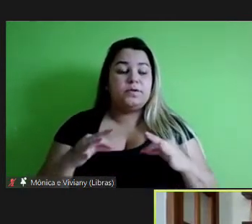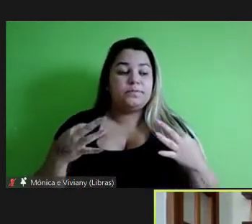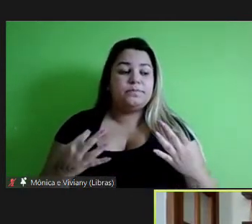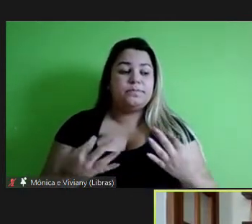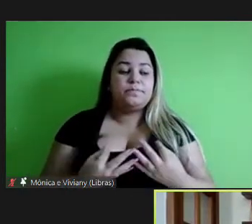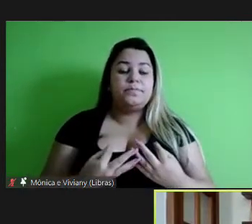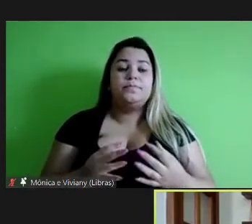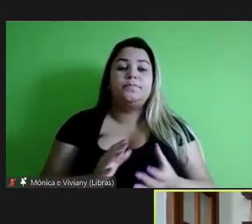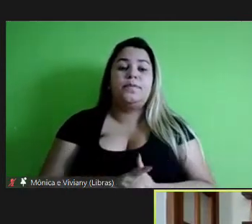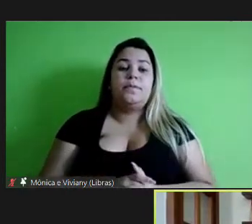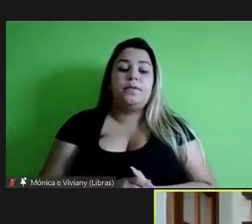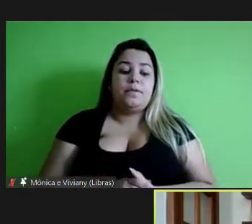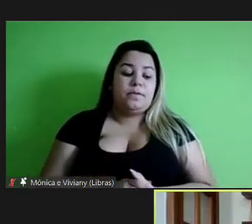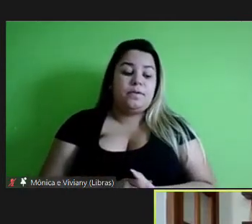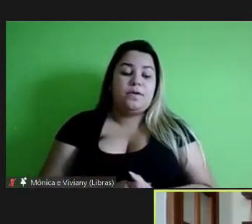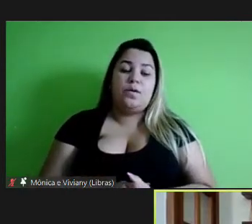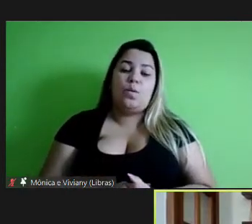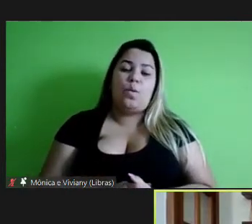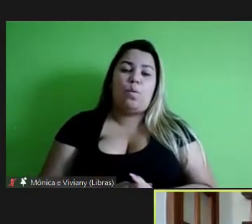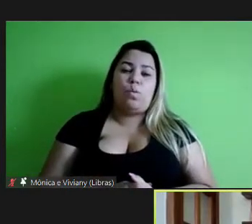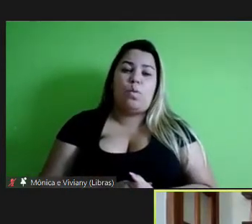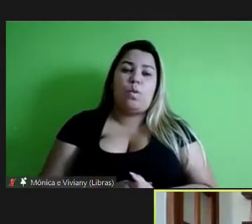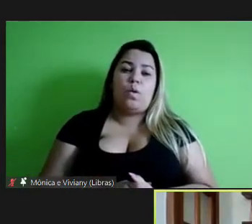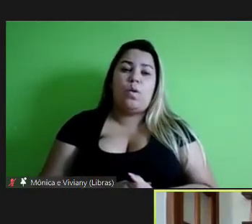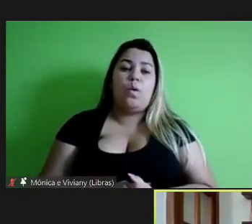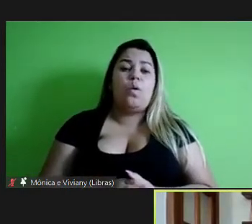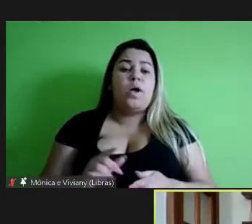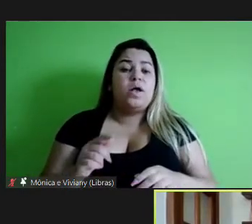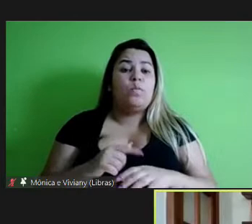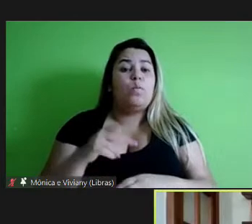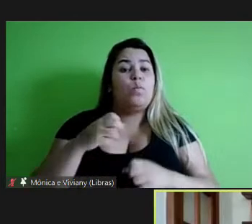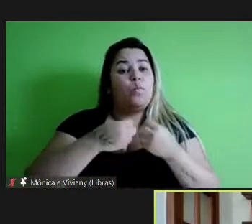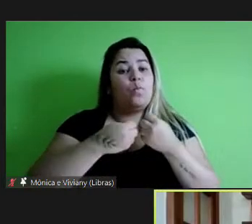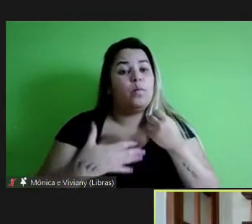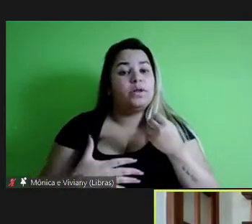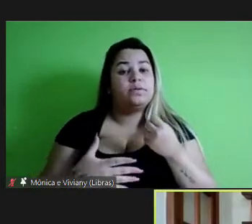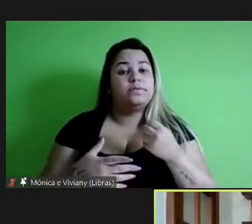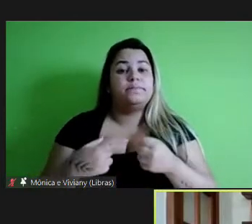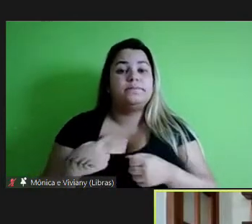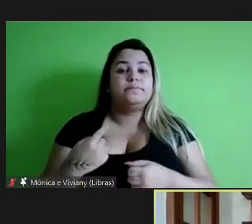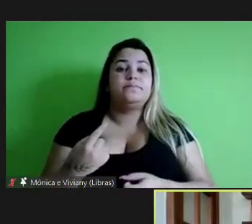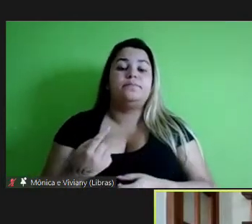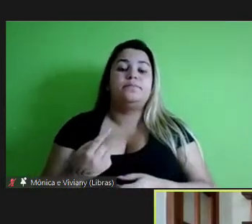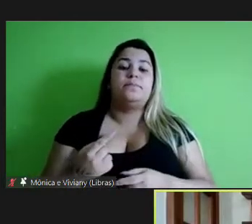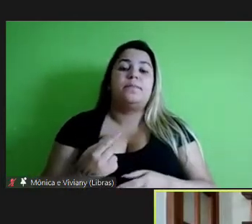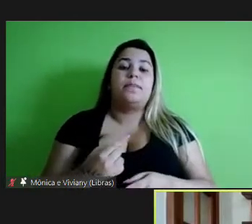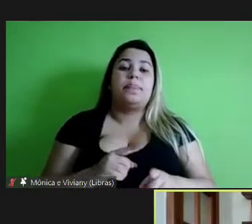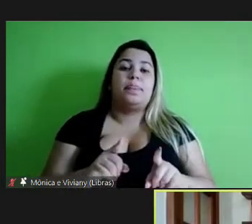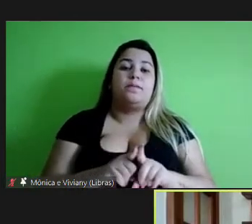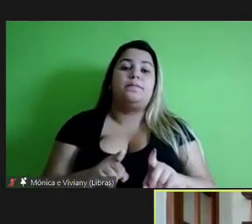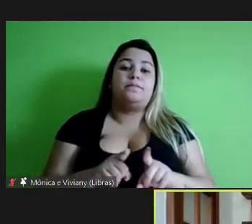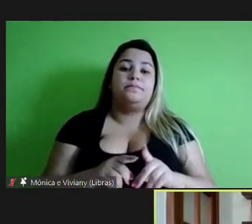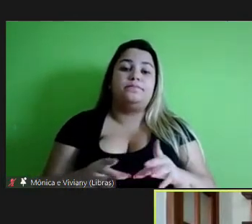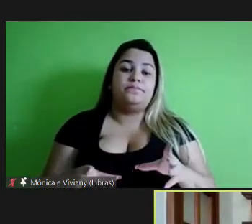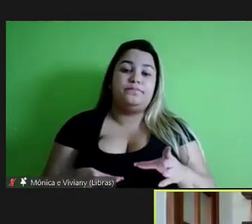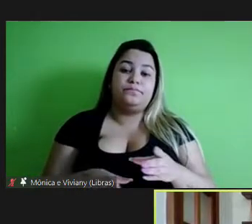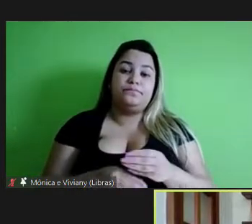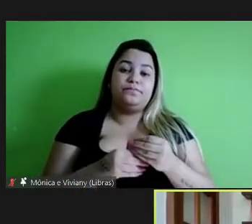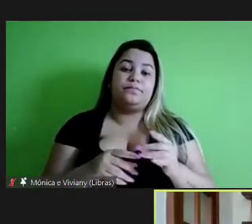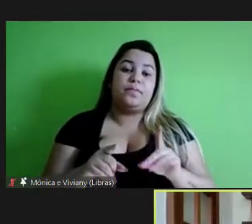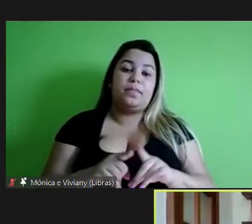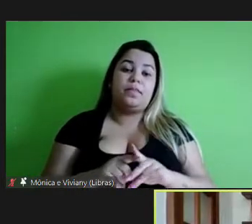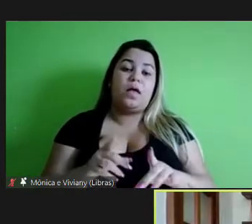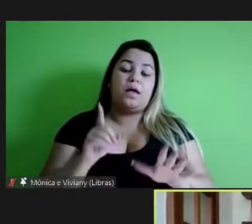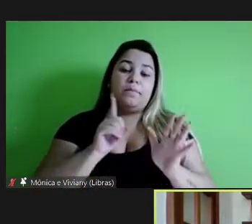from families in their territory. So with this comment, I now begin to answer